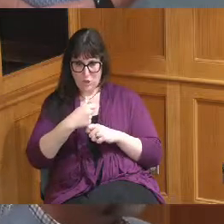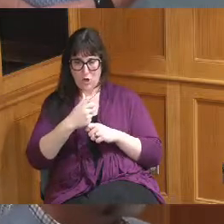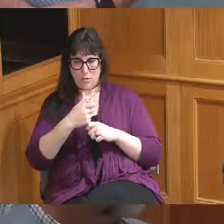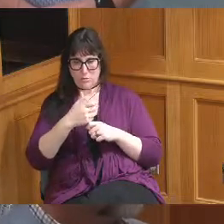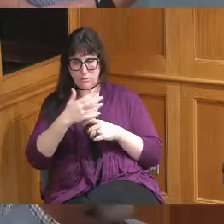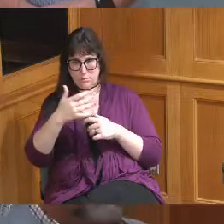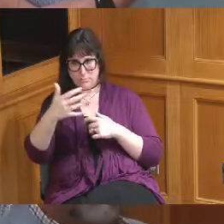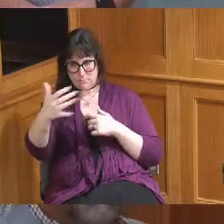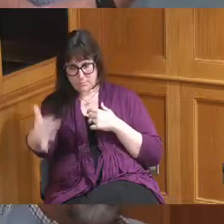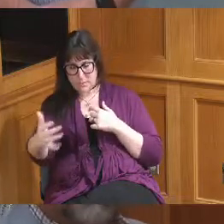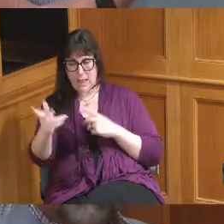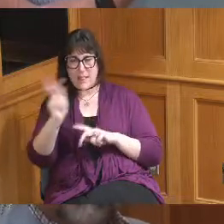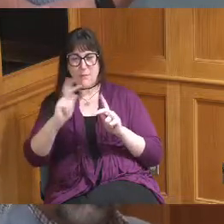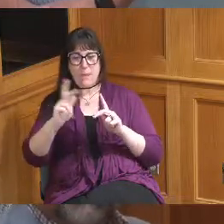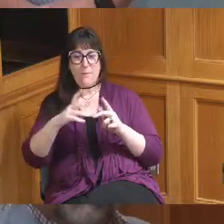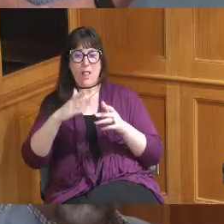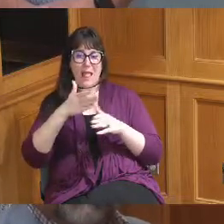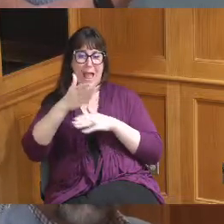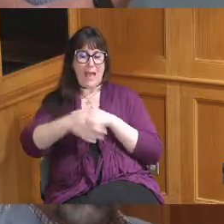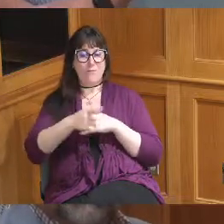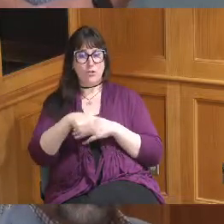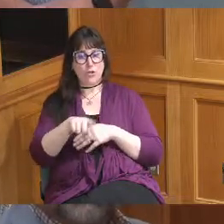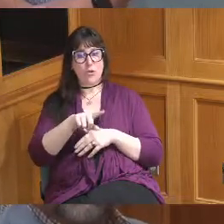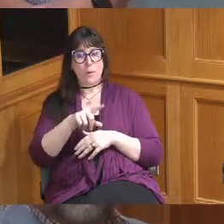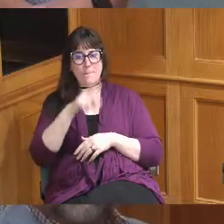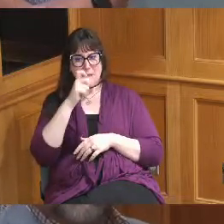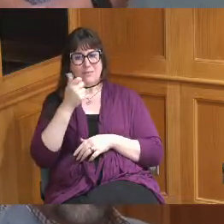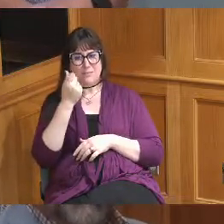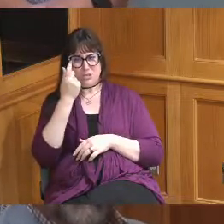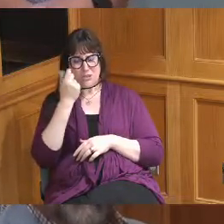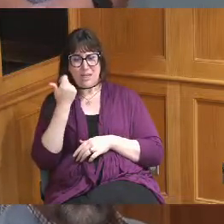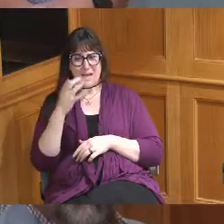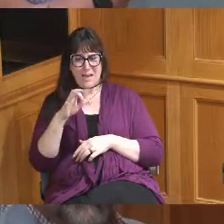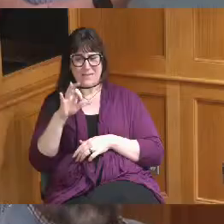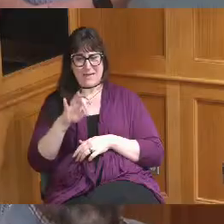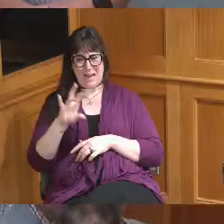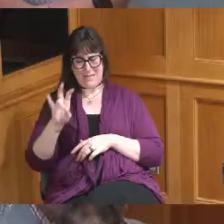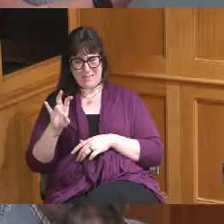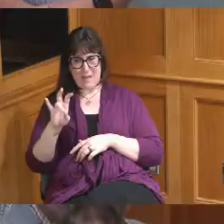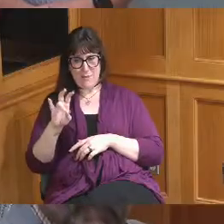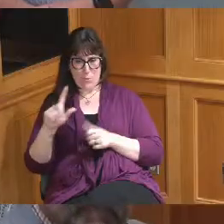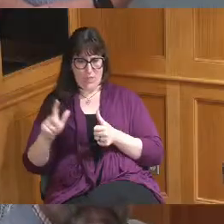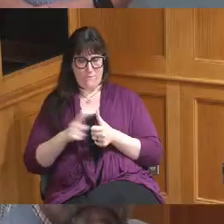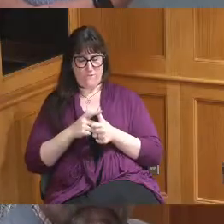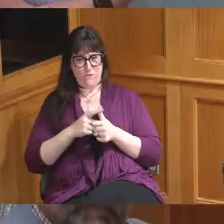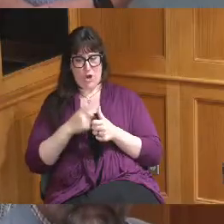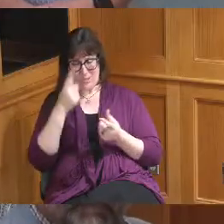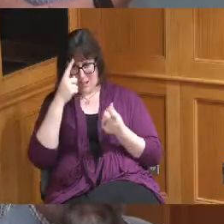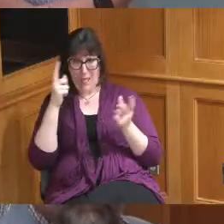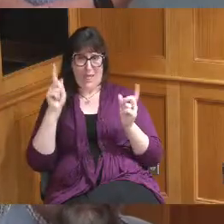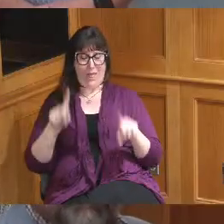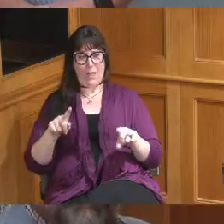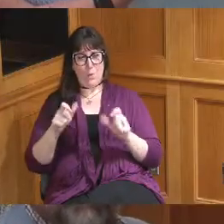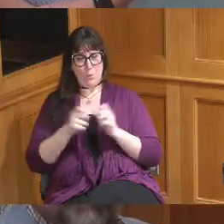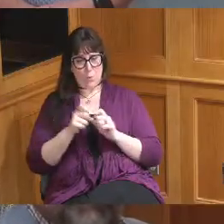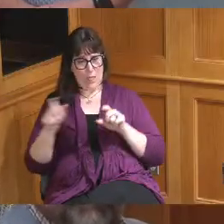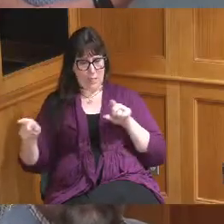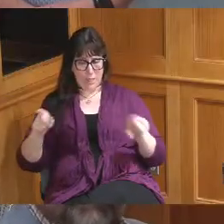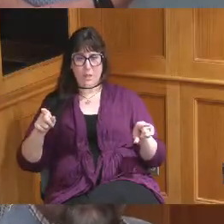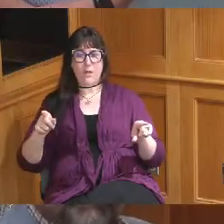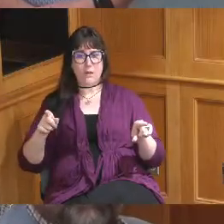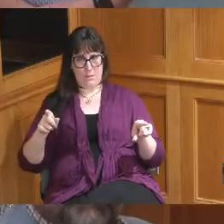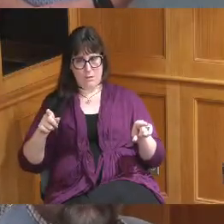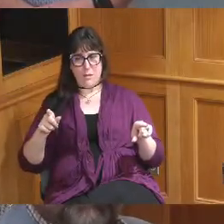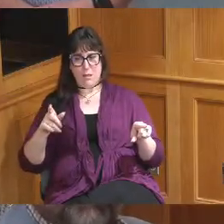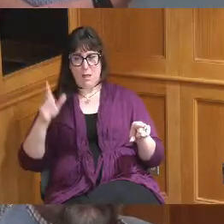footsteps. Because in 1997, when the original deal was done between the Bengals and the county, it was